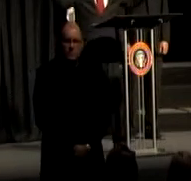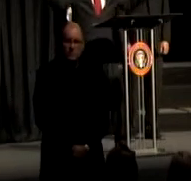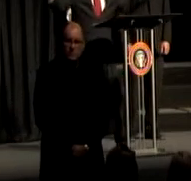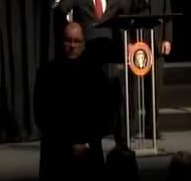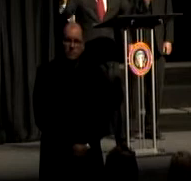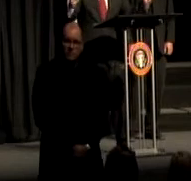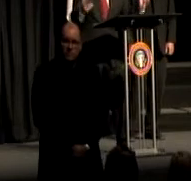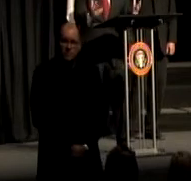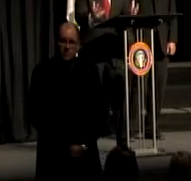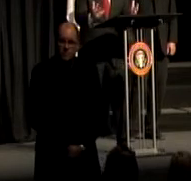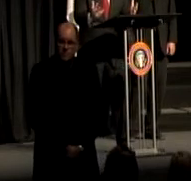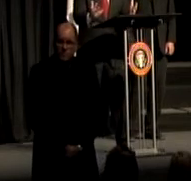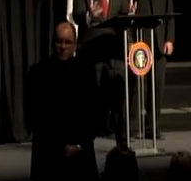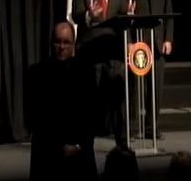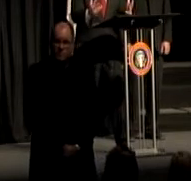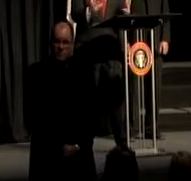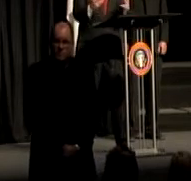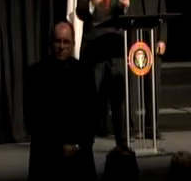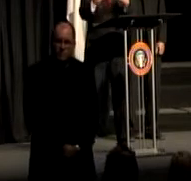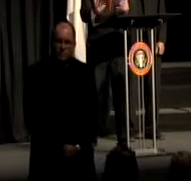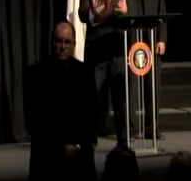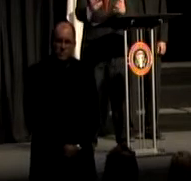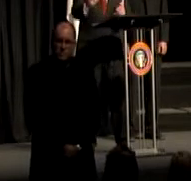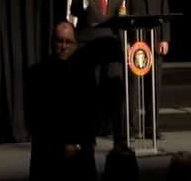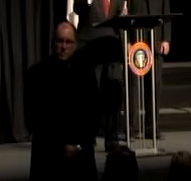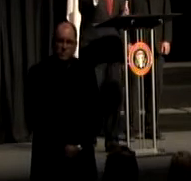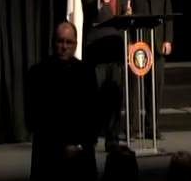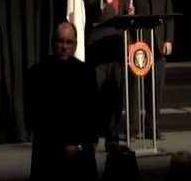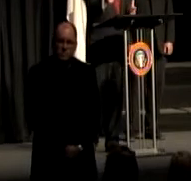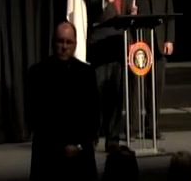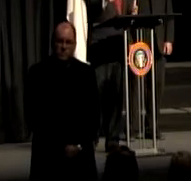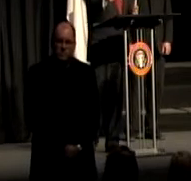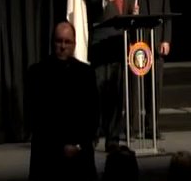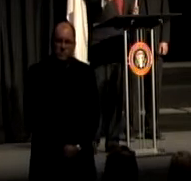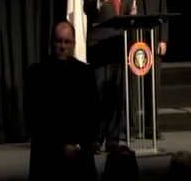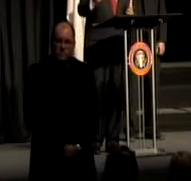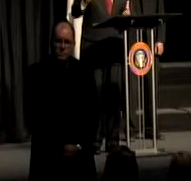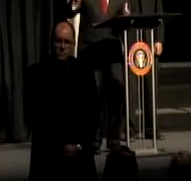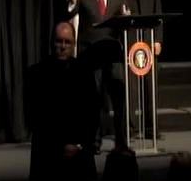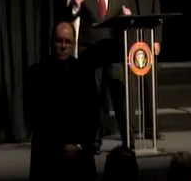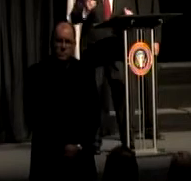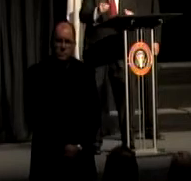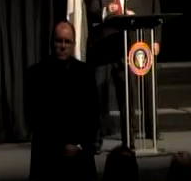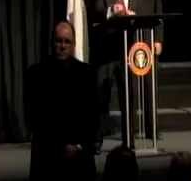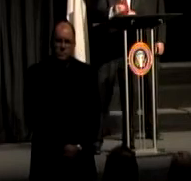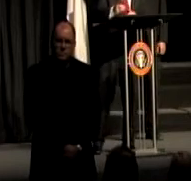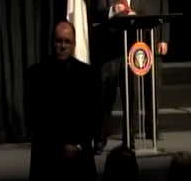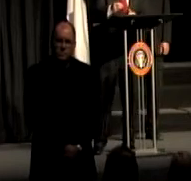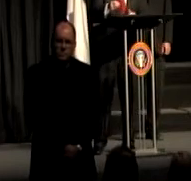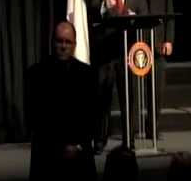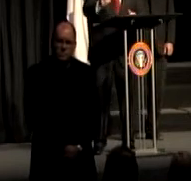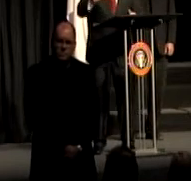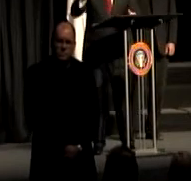can transform their life so they have faith not in you they have faith through